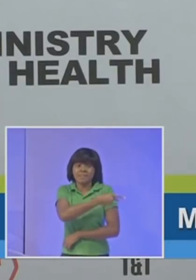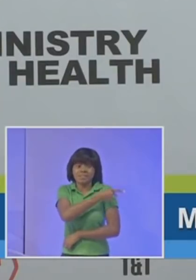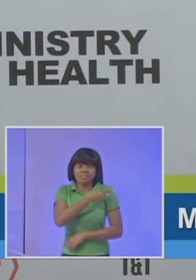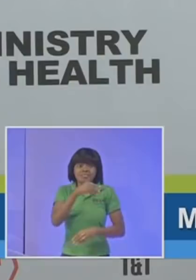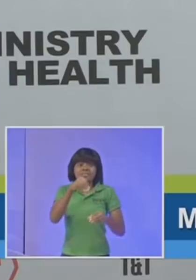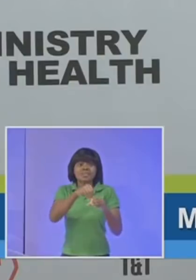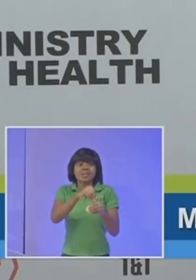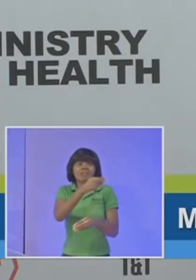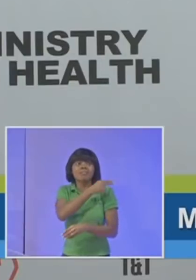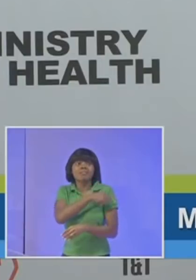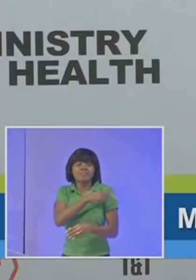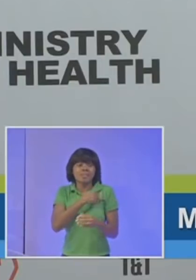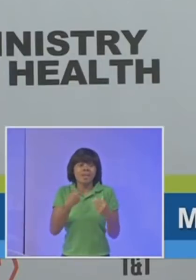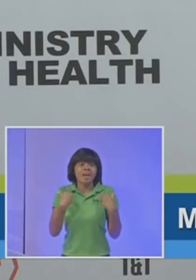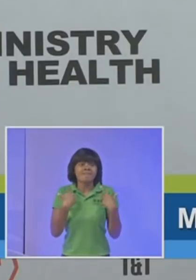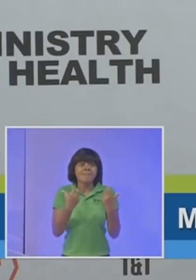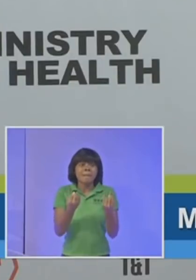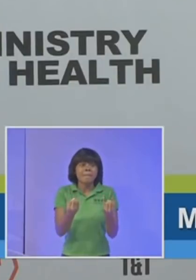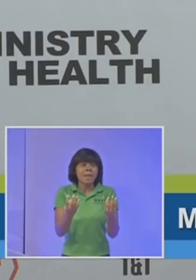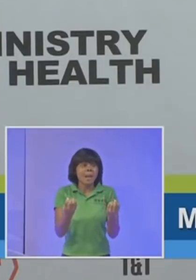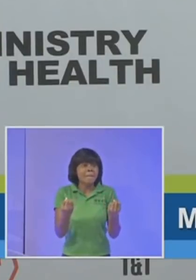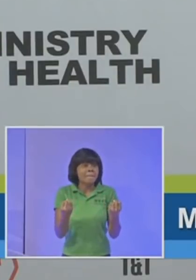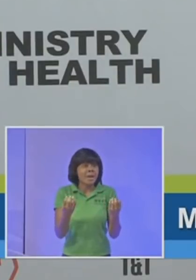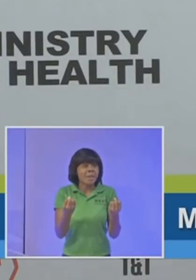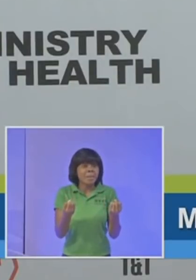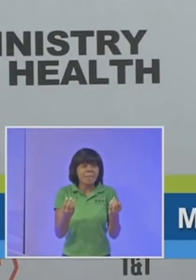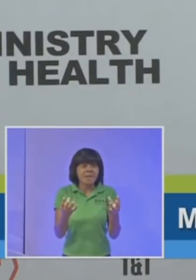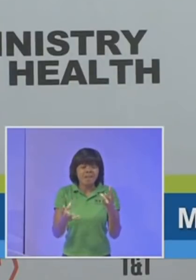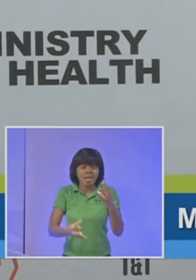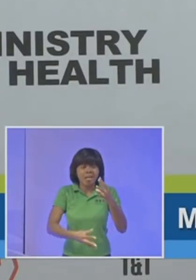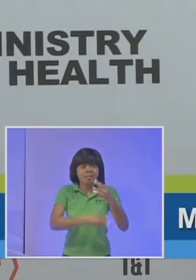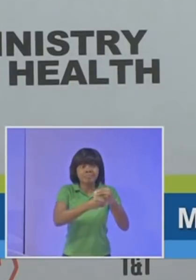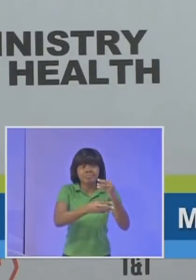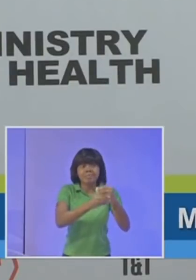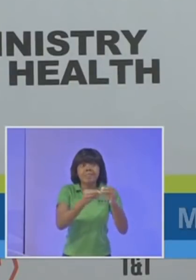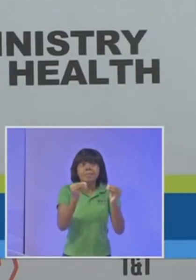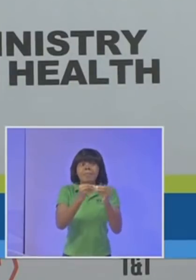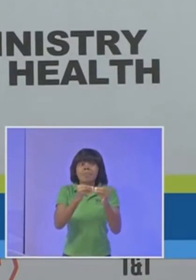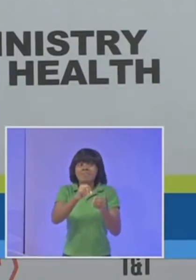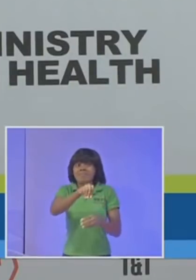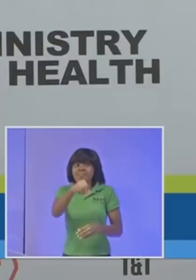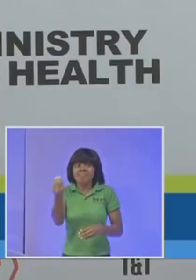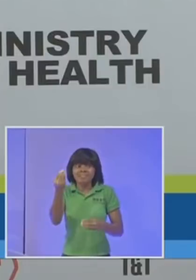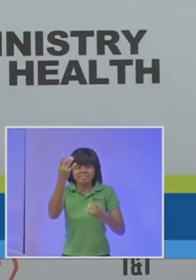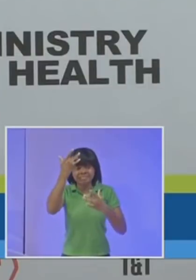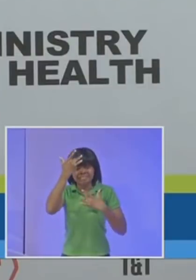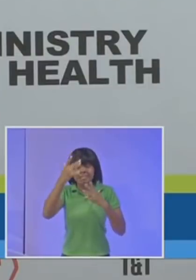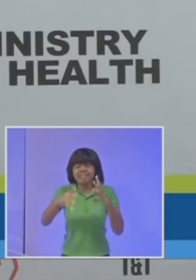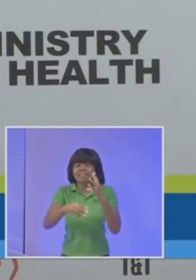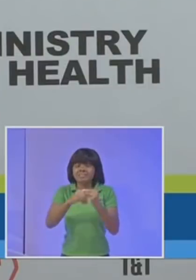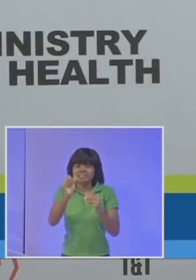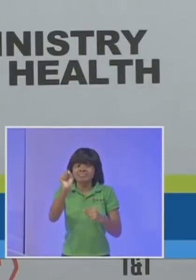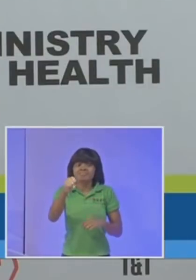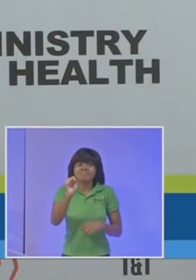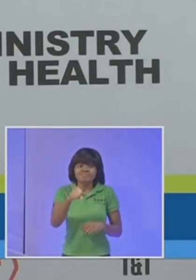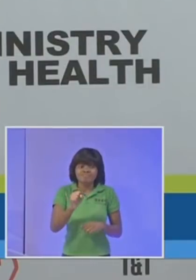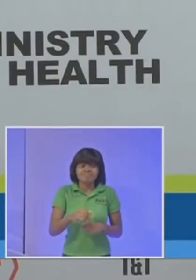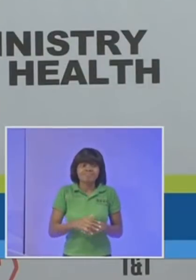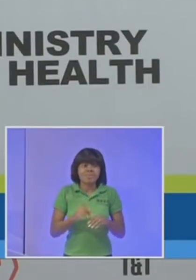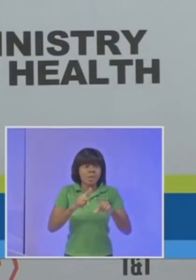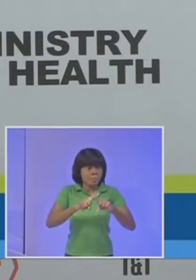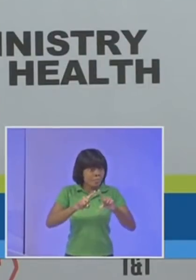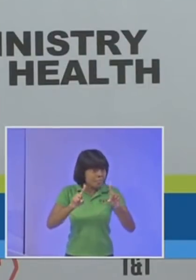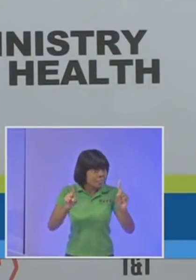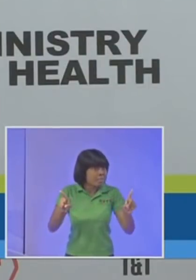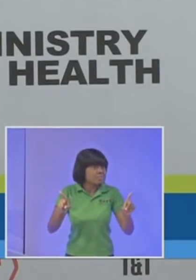pressure, renal disease, and what have you. Once those persons are cleared by the medical officers, they